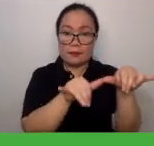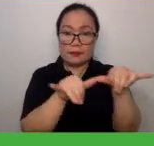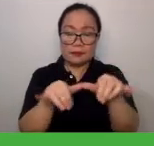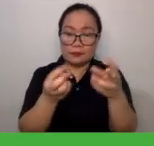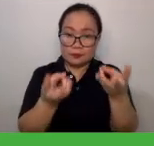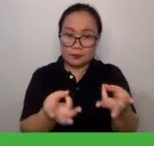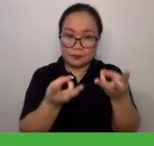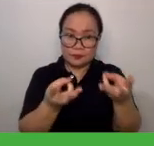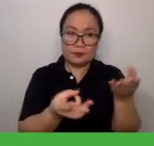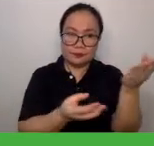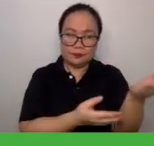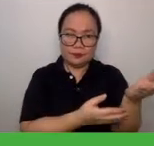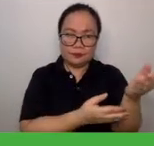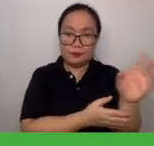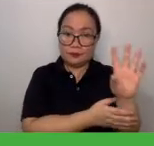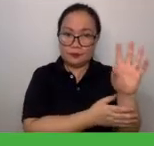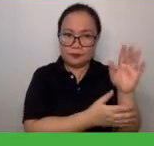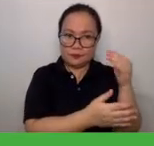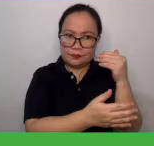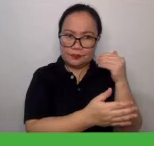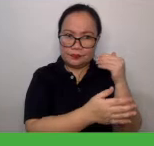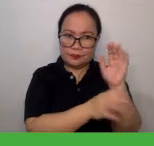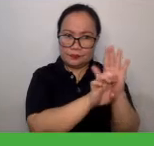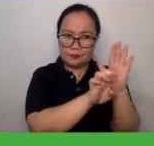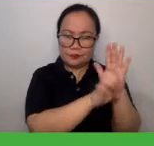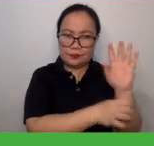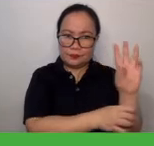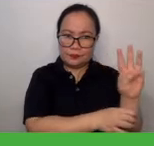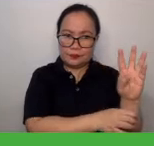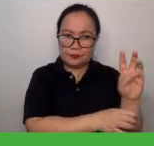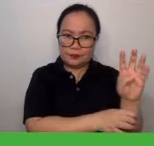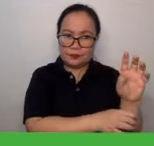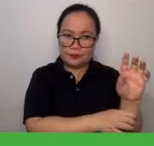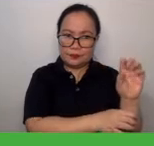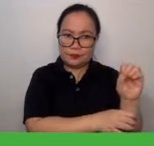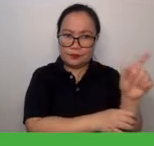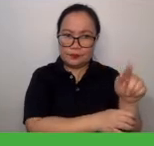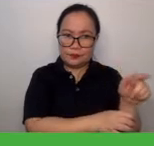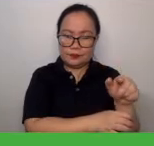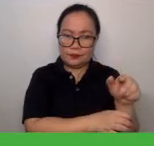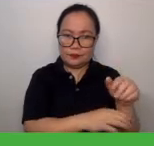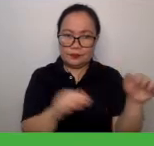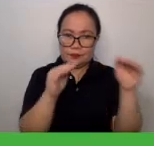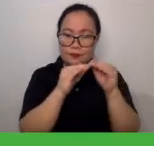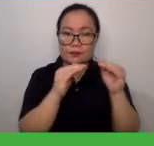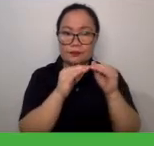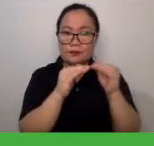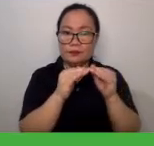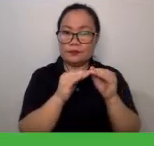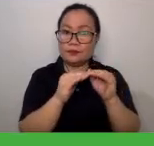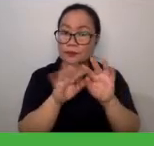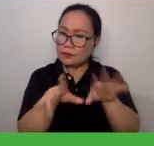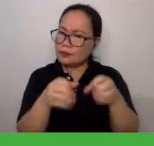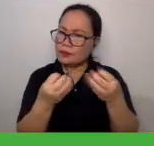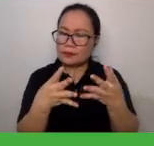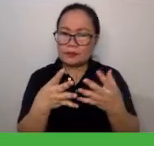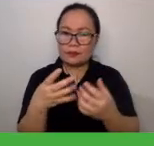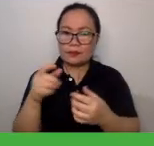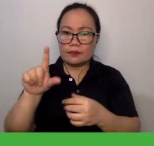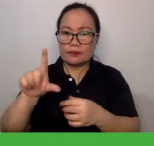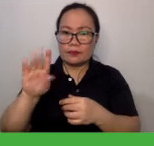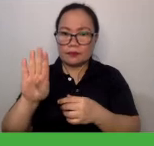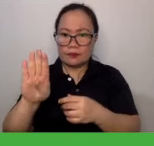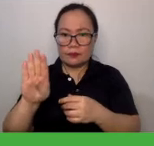I have here 16 ounce. We have to convert this into pounds. So, paano natin siya gagawin? So,